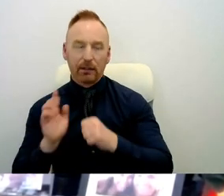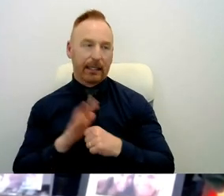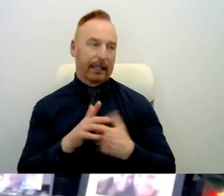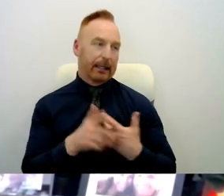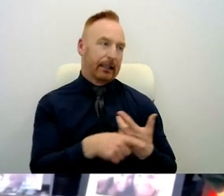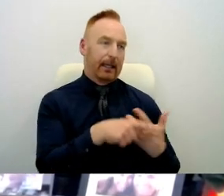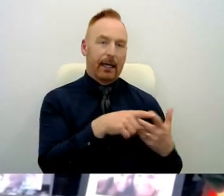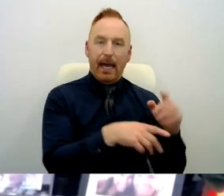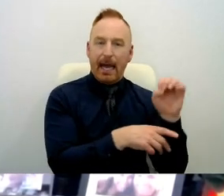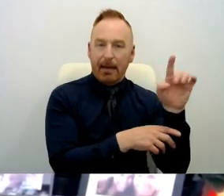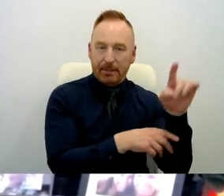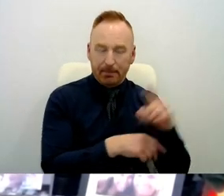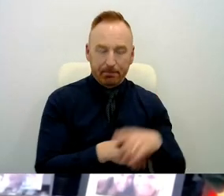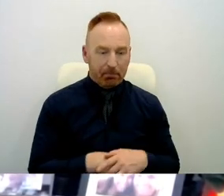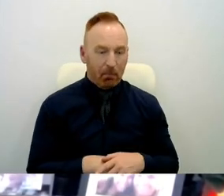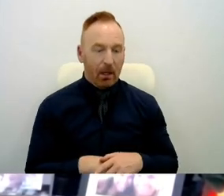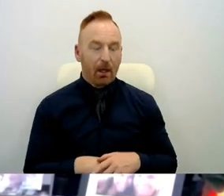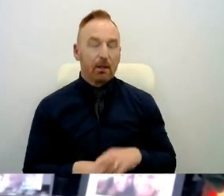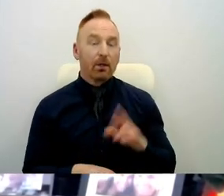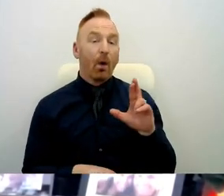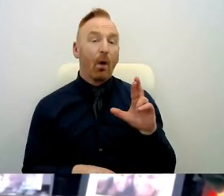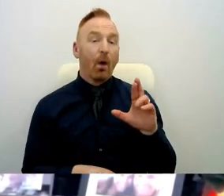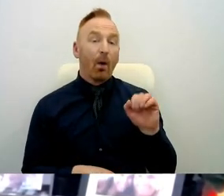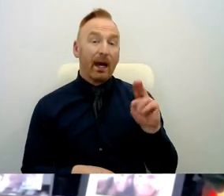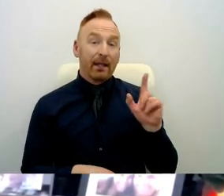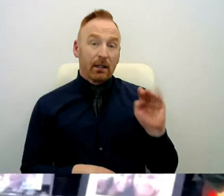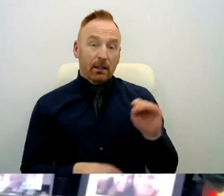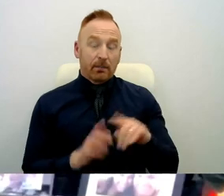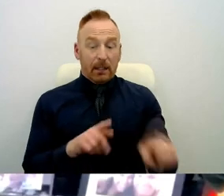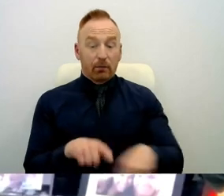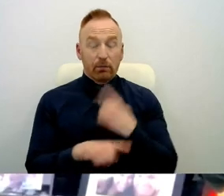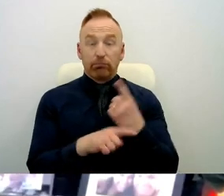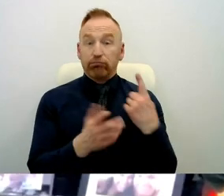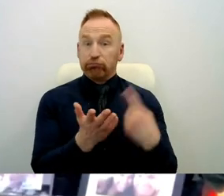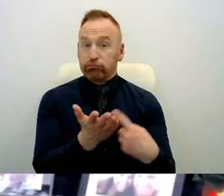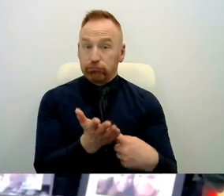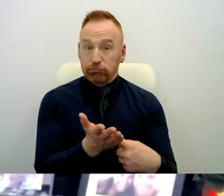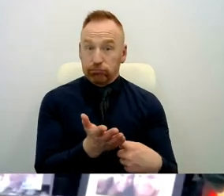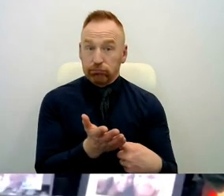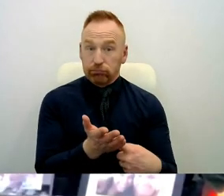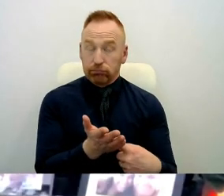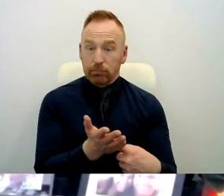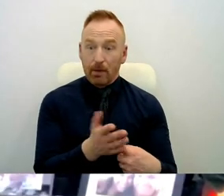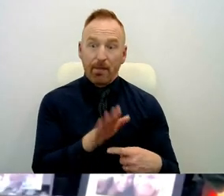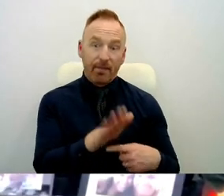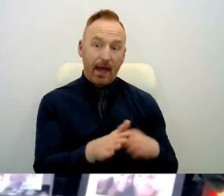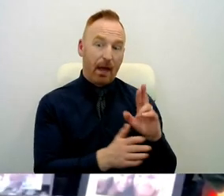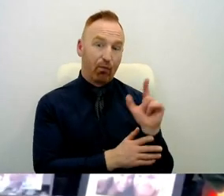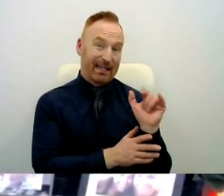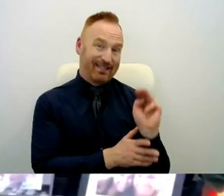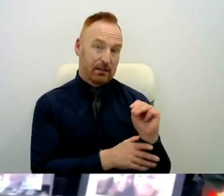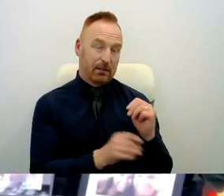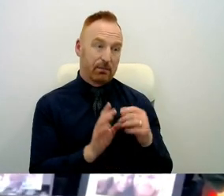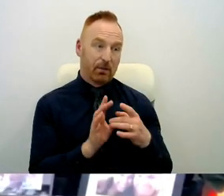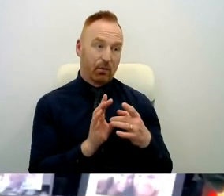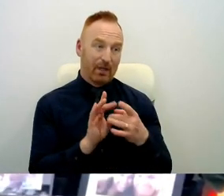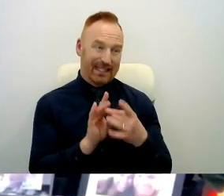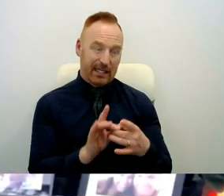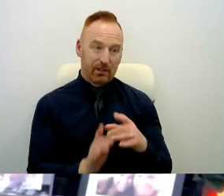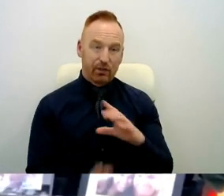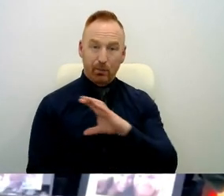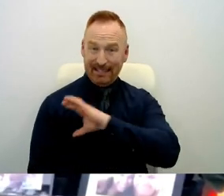Edmonton. So the racism that we're talking about today, that racism in